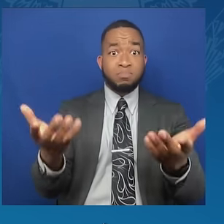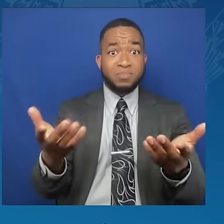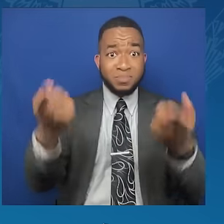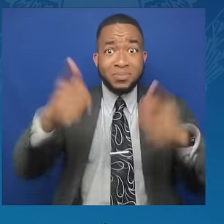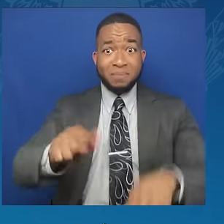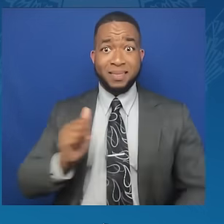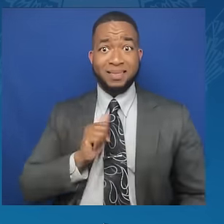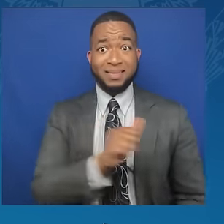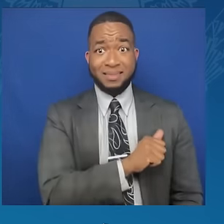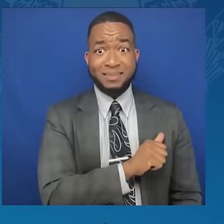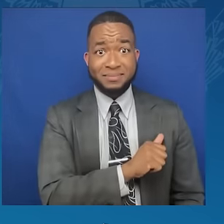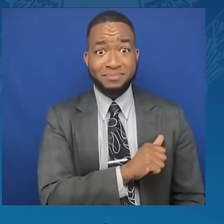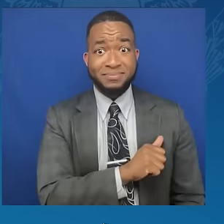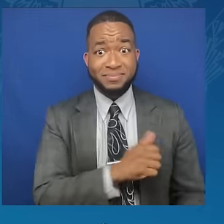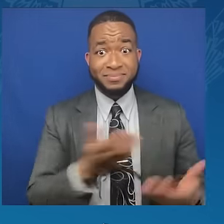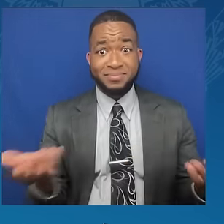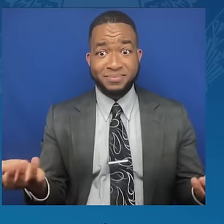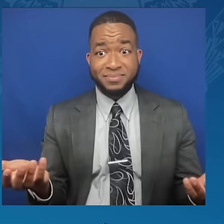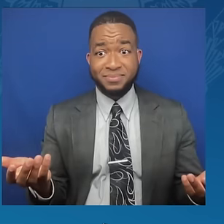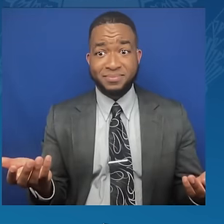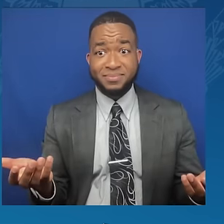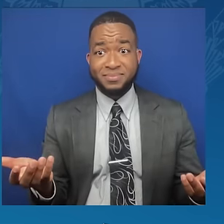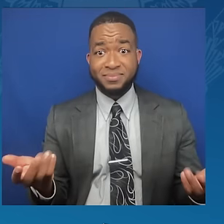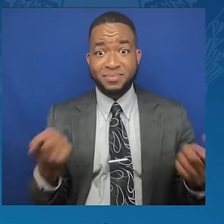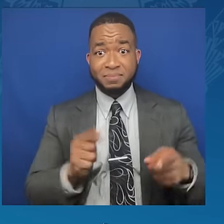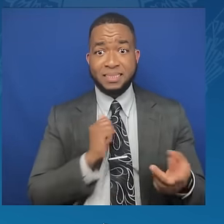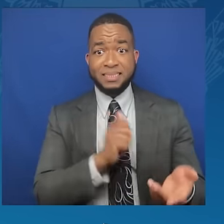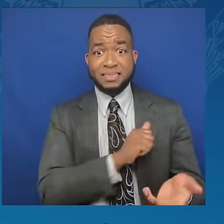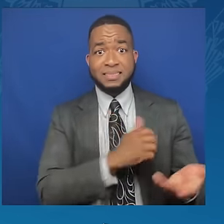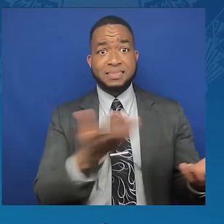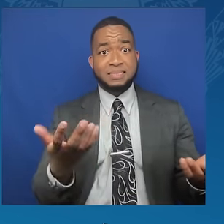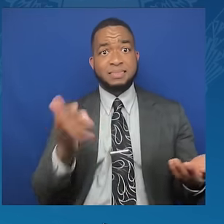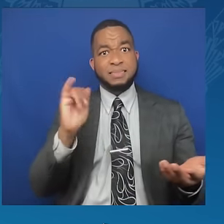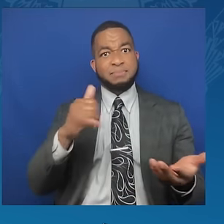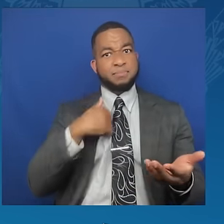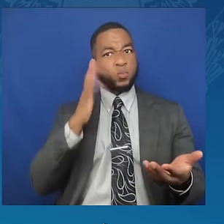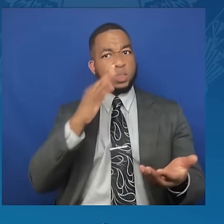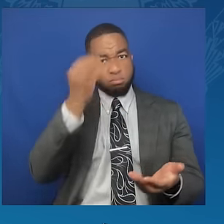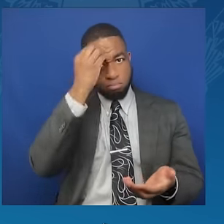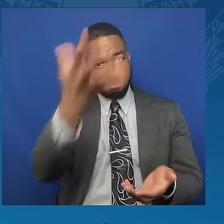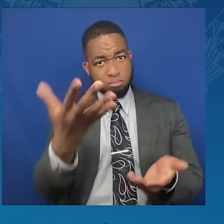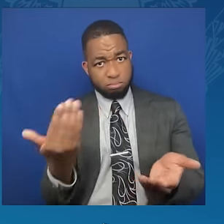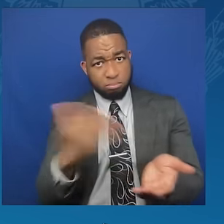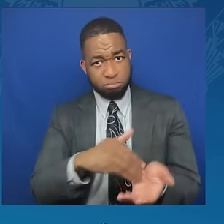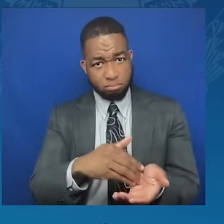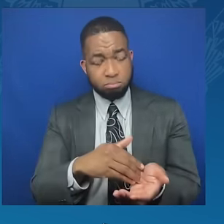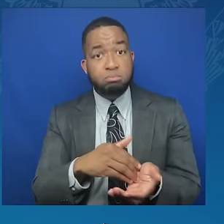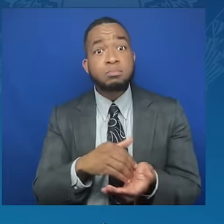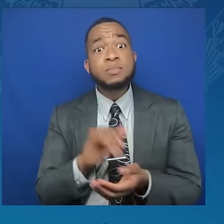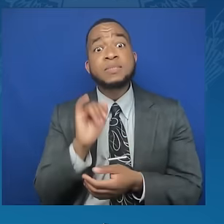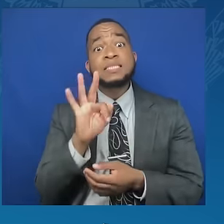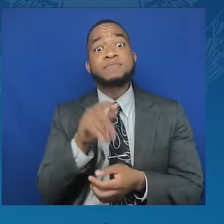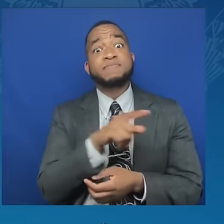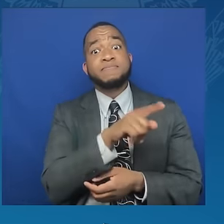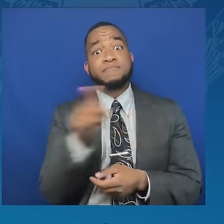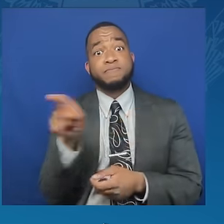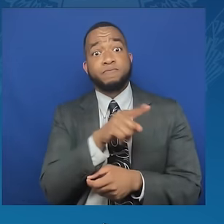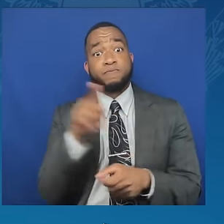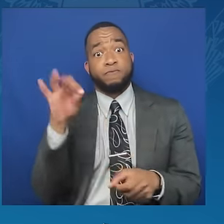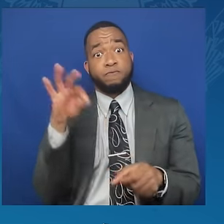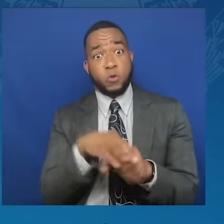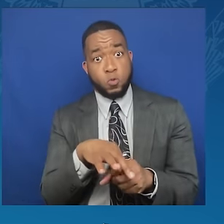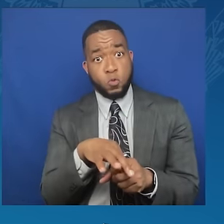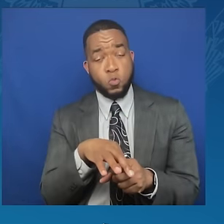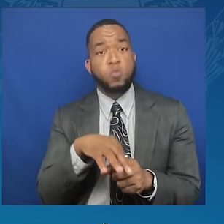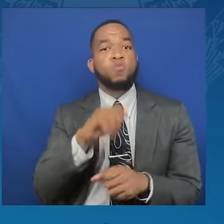Let me say it again. When we vote, we all win. Uplifting underserved communities and black communities